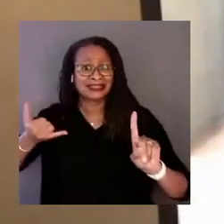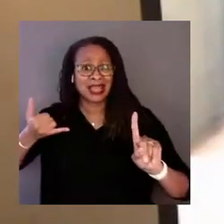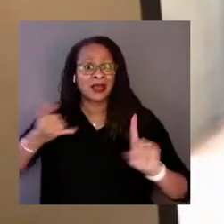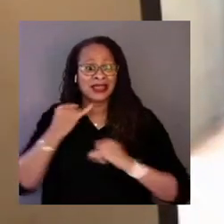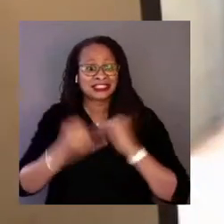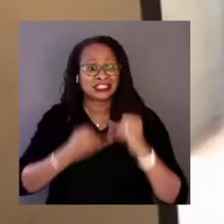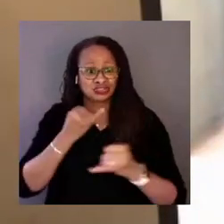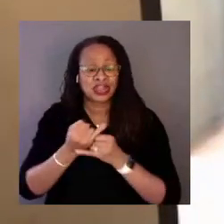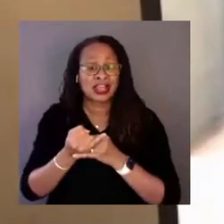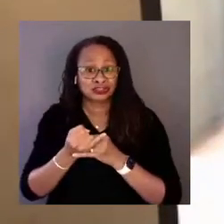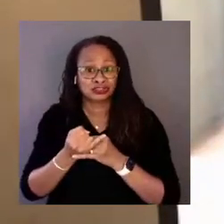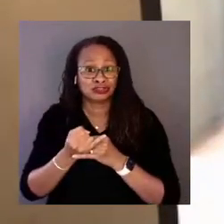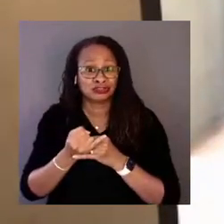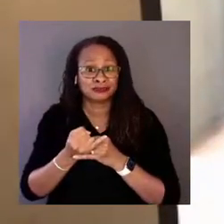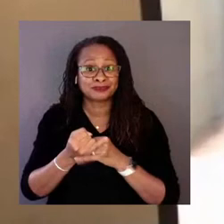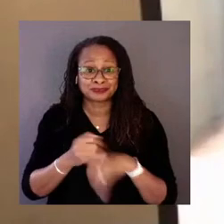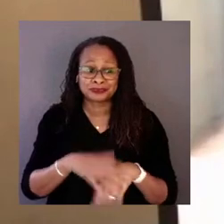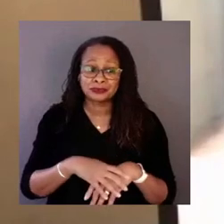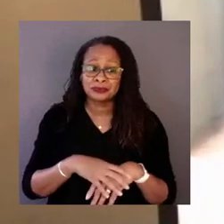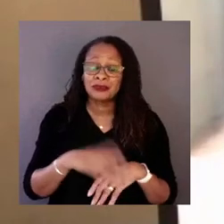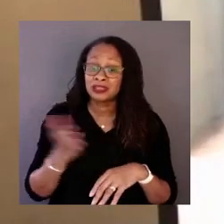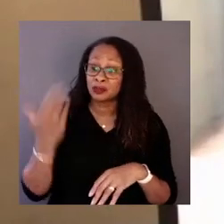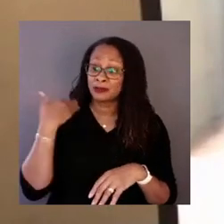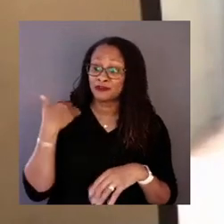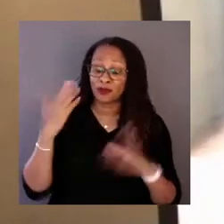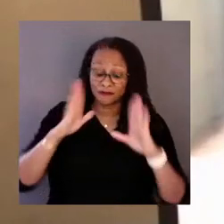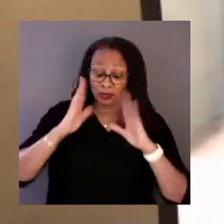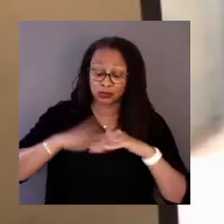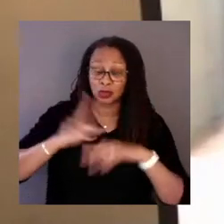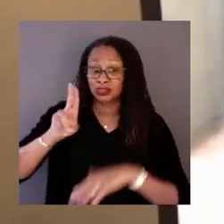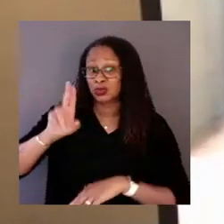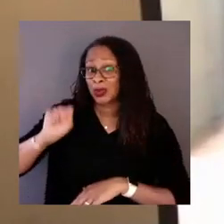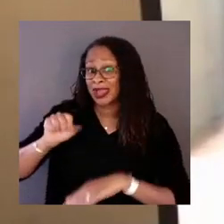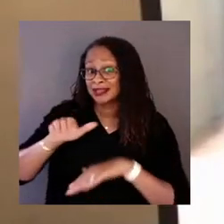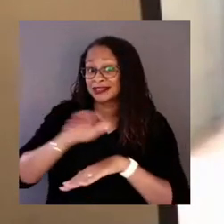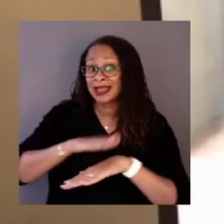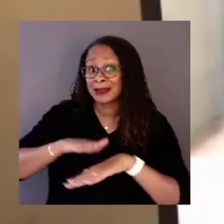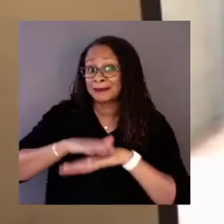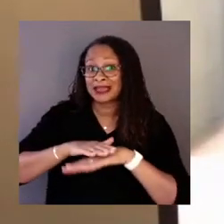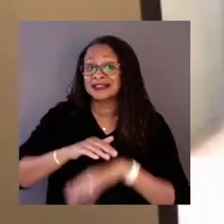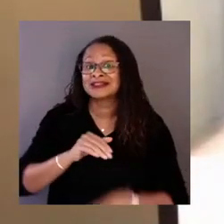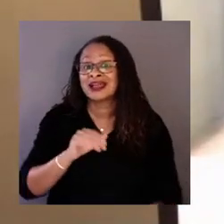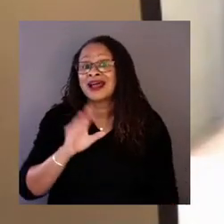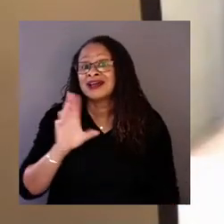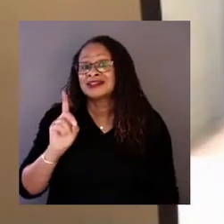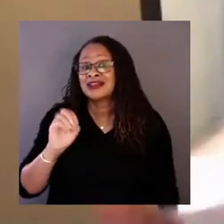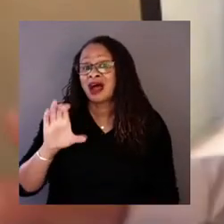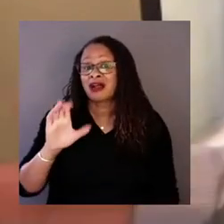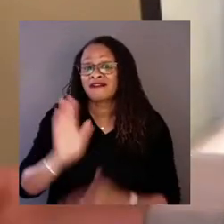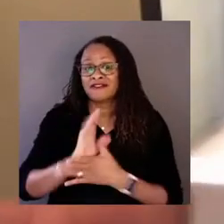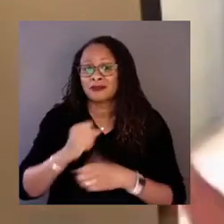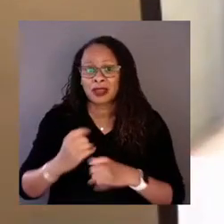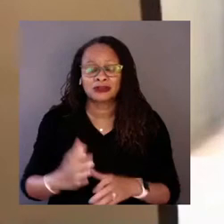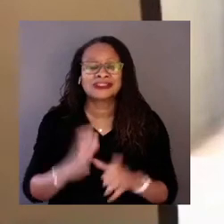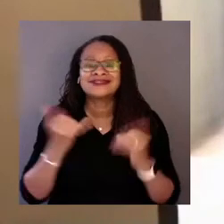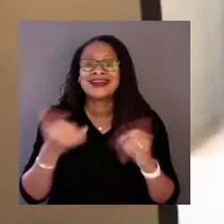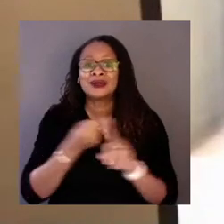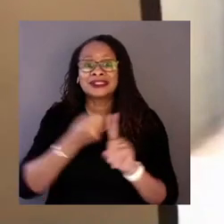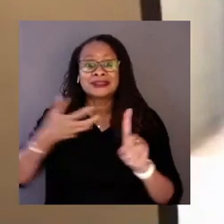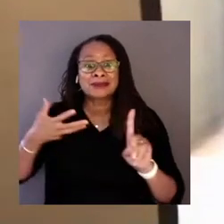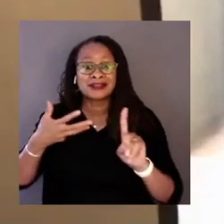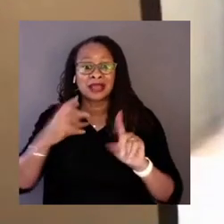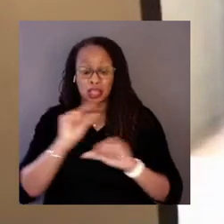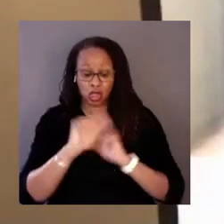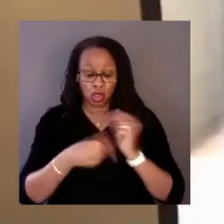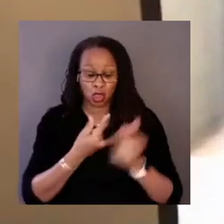lock for a lot of US-based documentary filmmakers used to have a really big say, it's now expanded, and the global people came in and said,